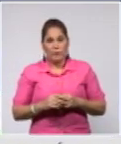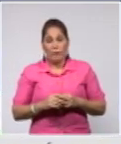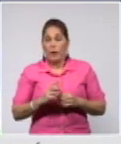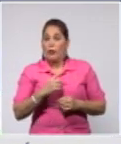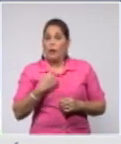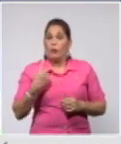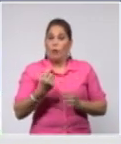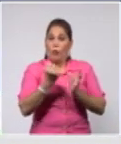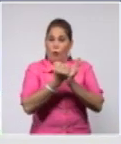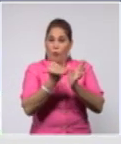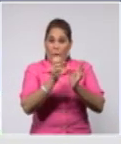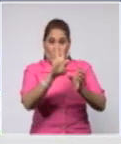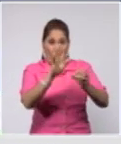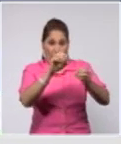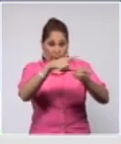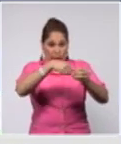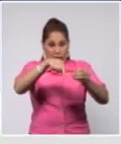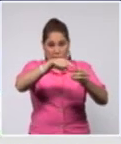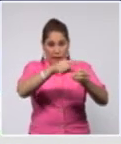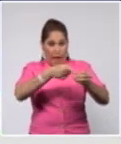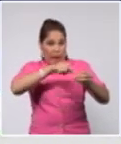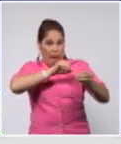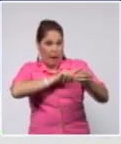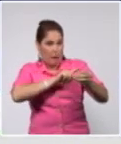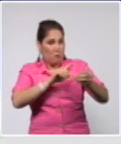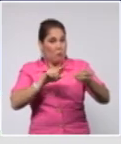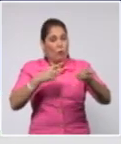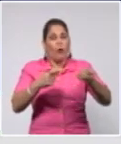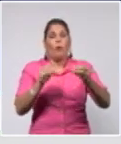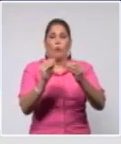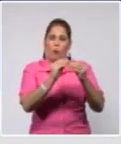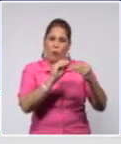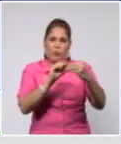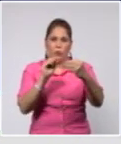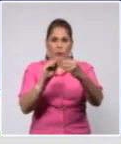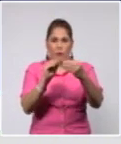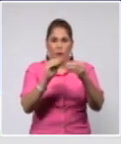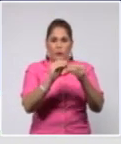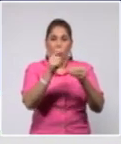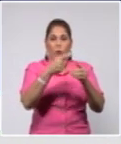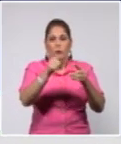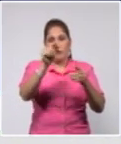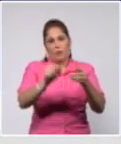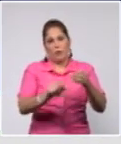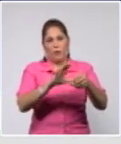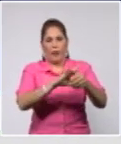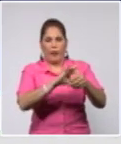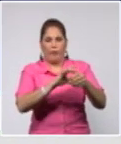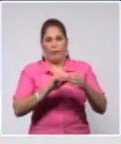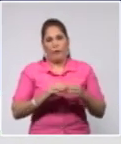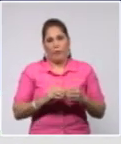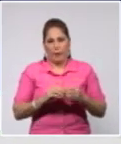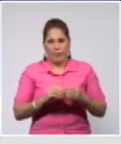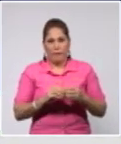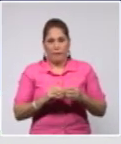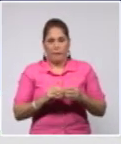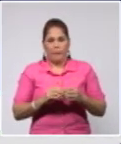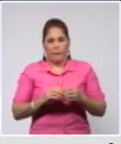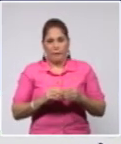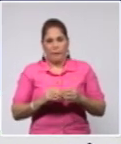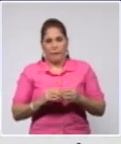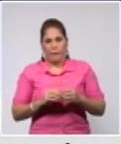4,852 people, or 90.6% of all diagnosed cases in Cuba,